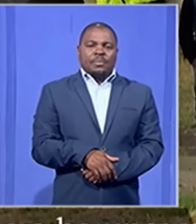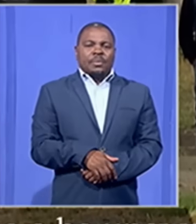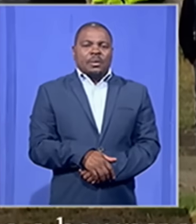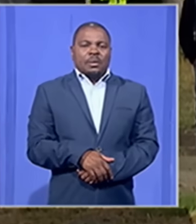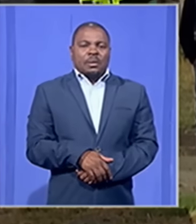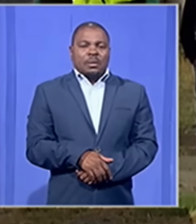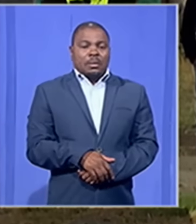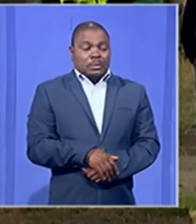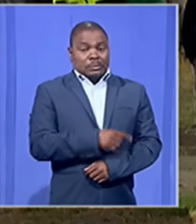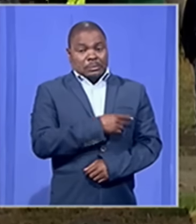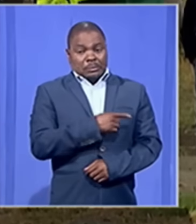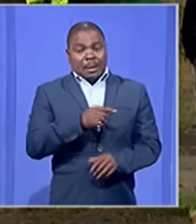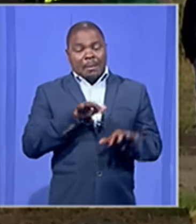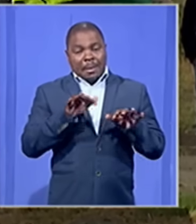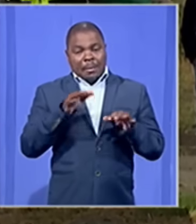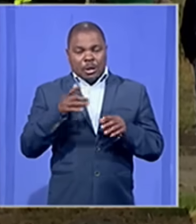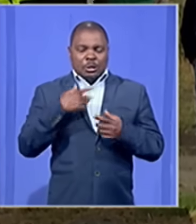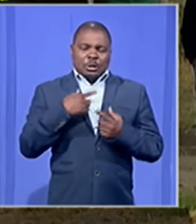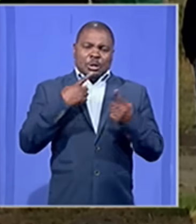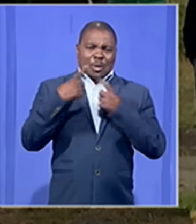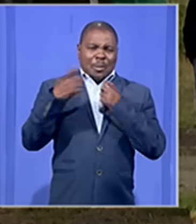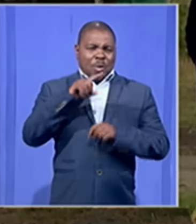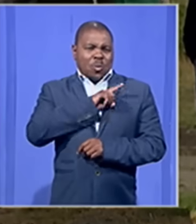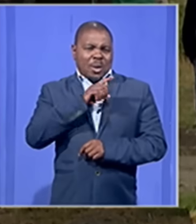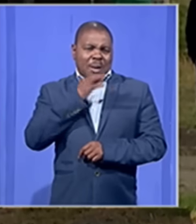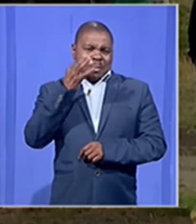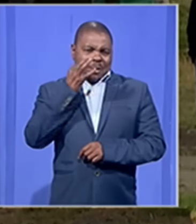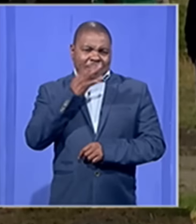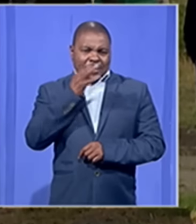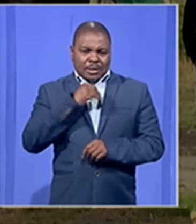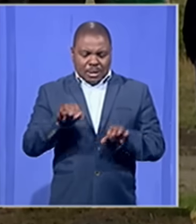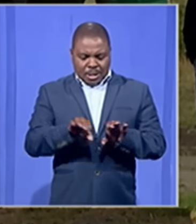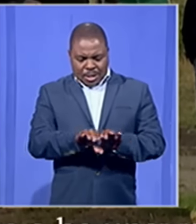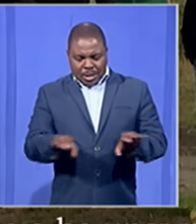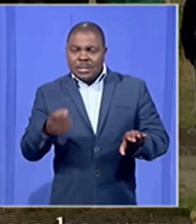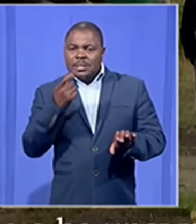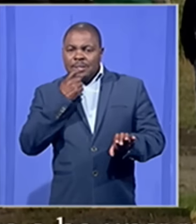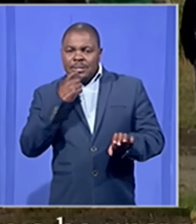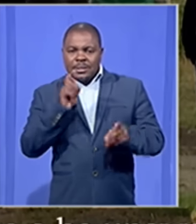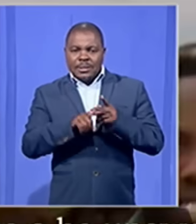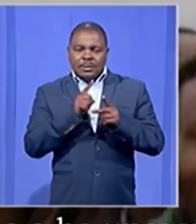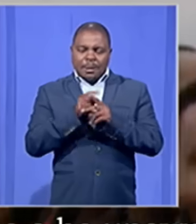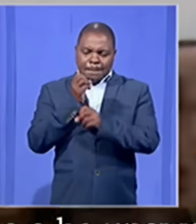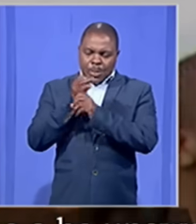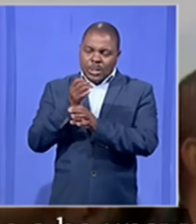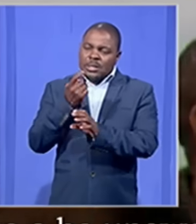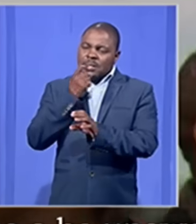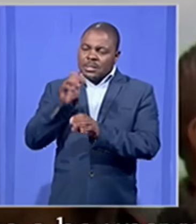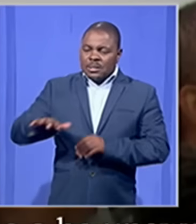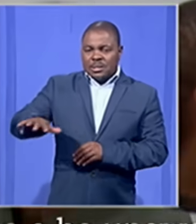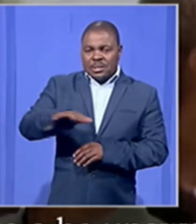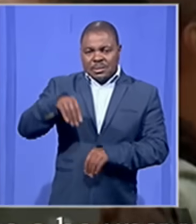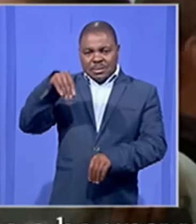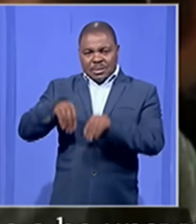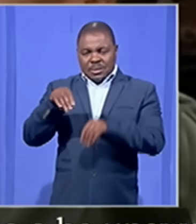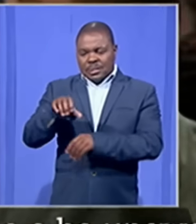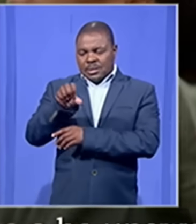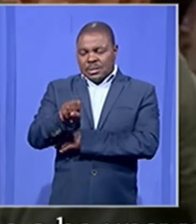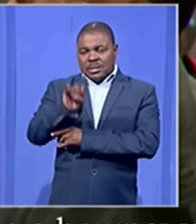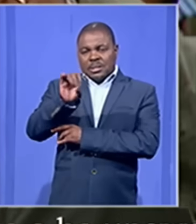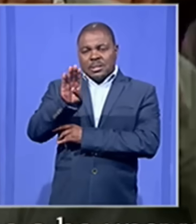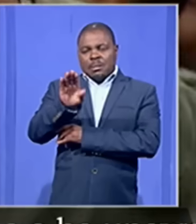Badiri ba ba tshwenyegileng ba ba neelanang ka ditirelo tse di akaretsang go tsenya diphaepe tsa tshipi le go thuba matlapa kwa di-shafting di le mmalwa tsa moepo wa Sibanye